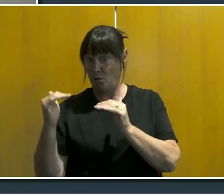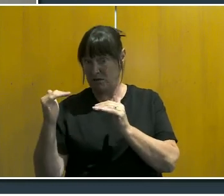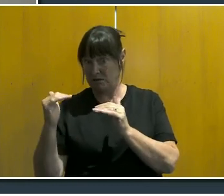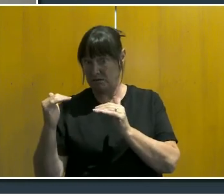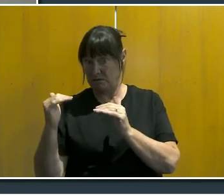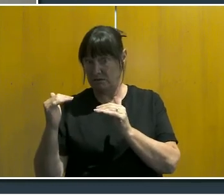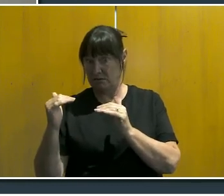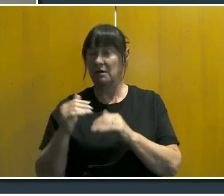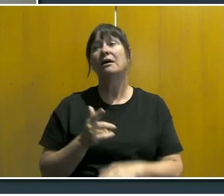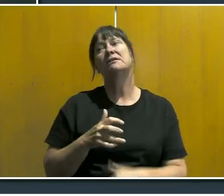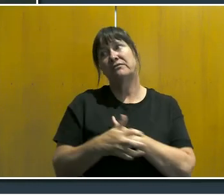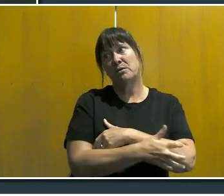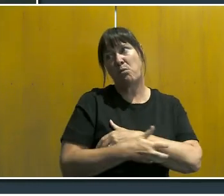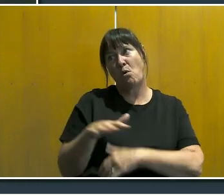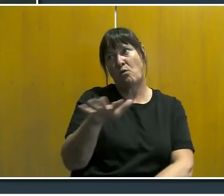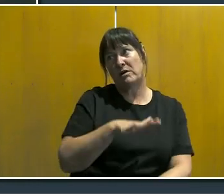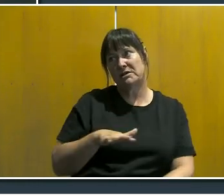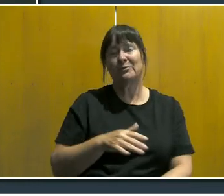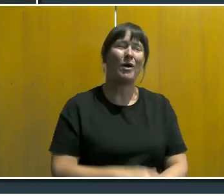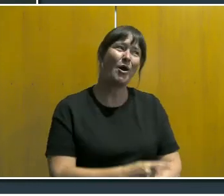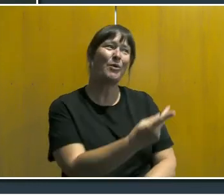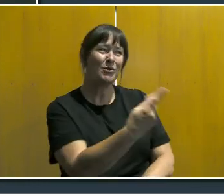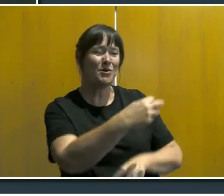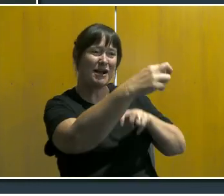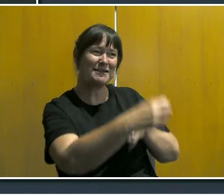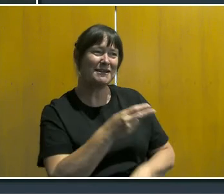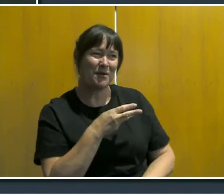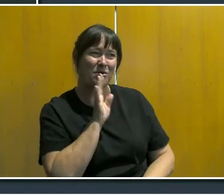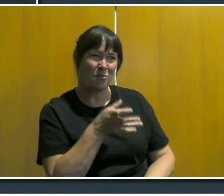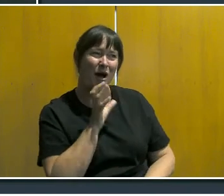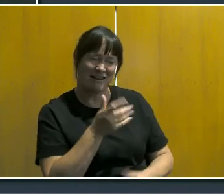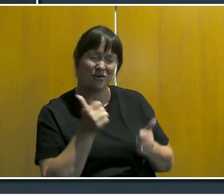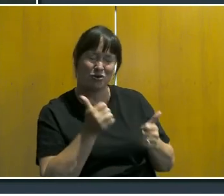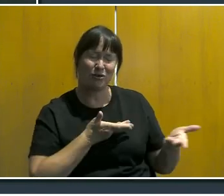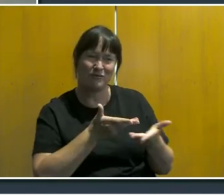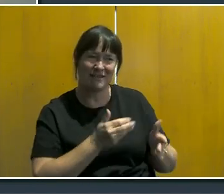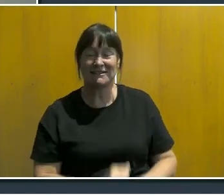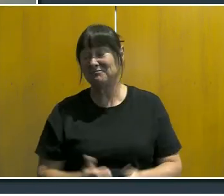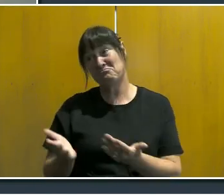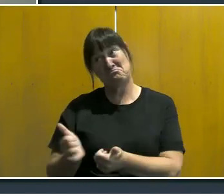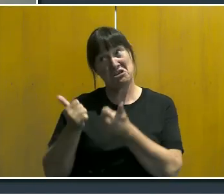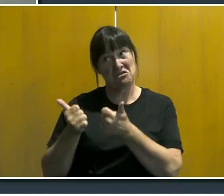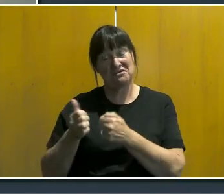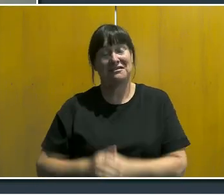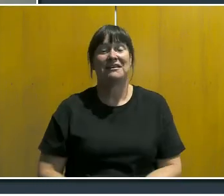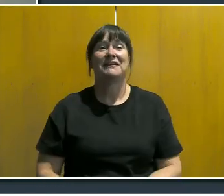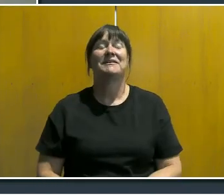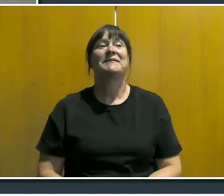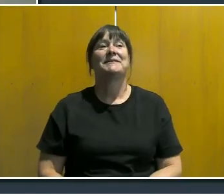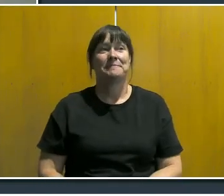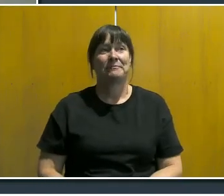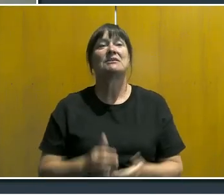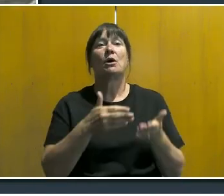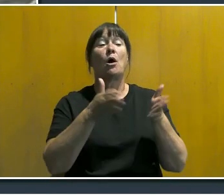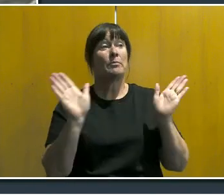We could sit down and have a good conversation over a wine or two. I'd welcome the opportunity, thank you. So I will open